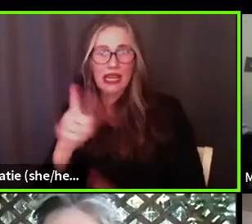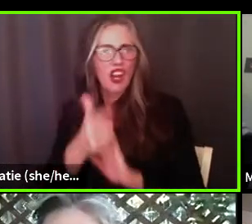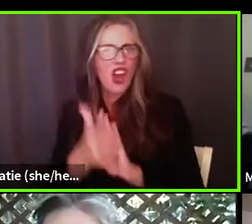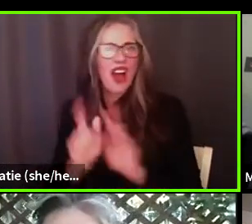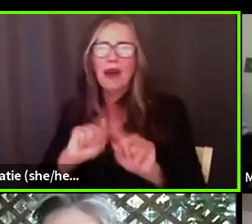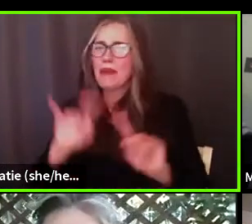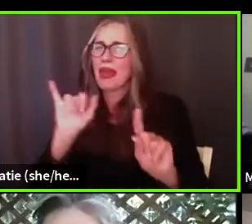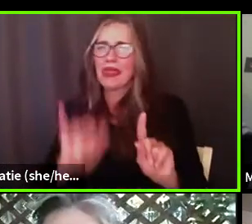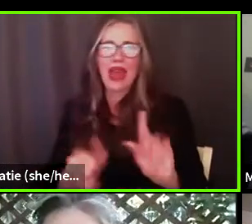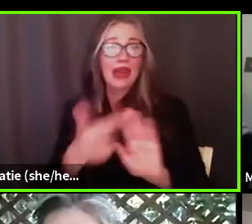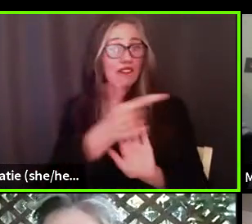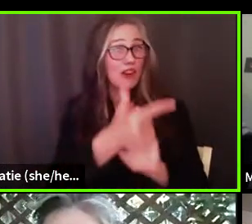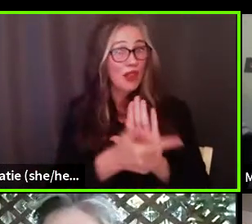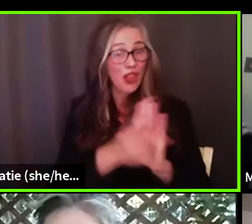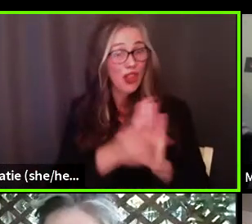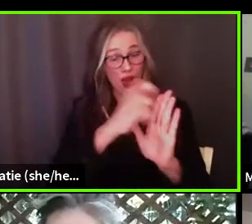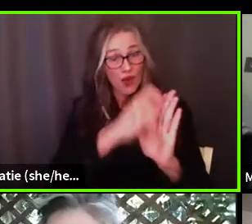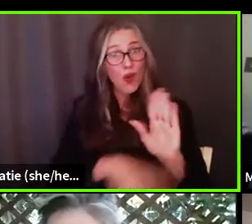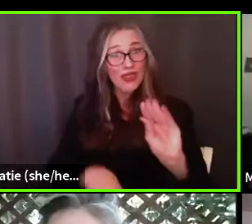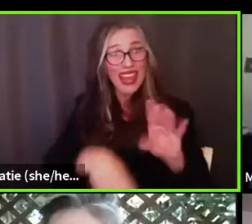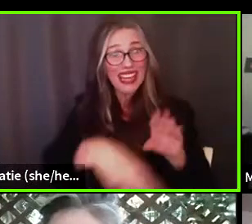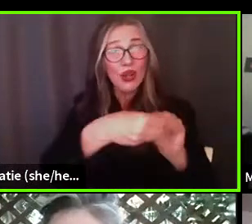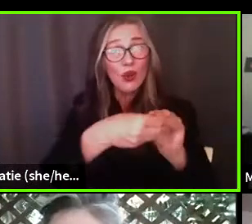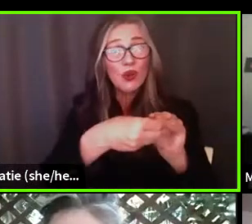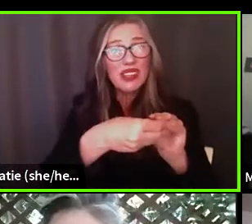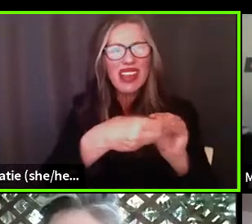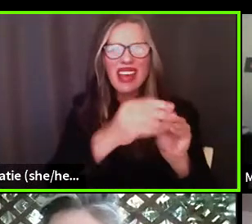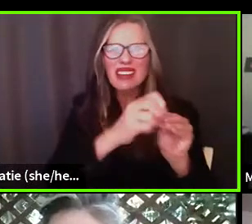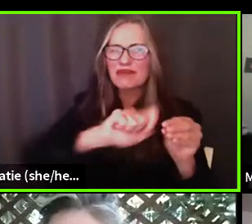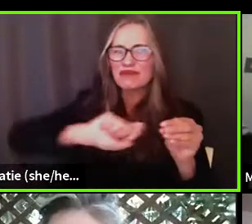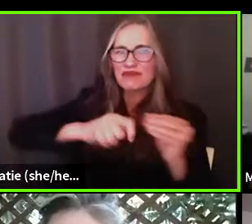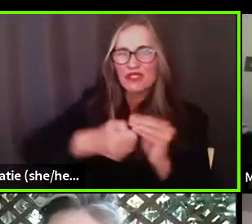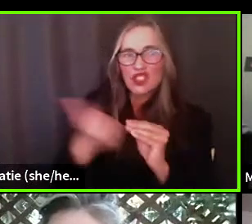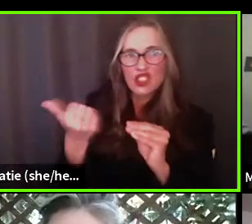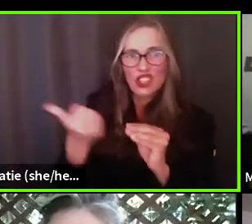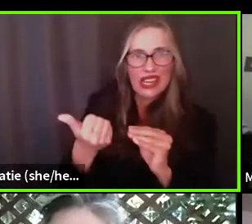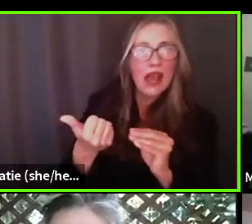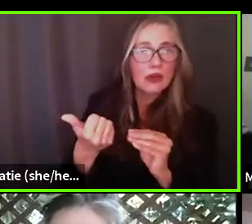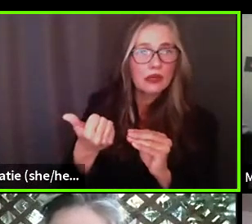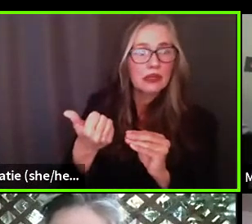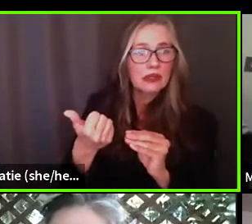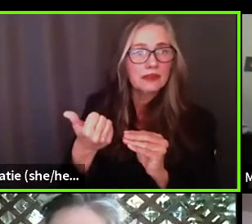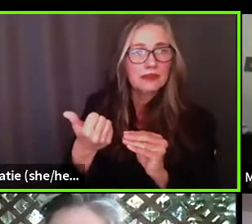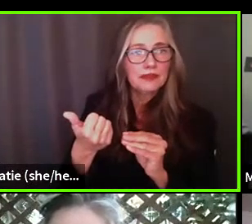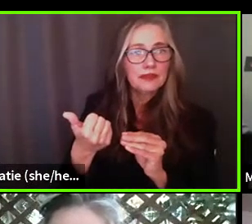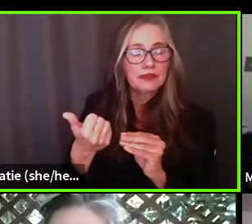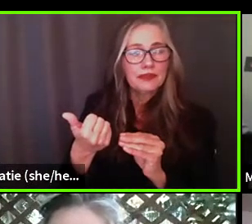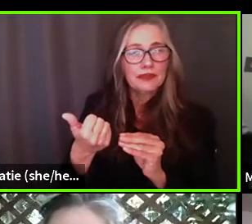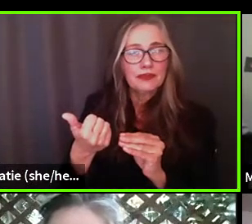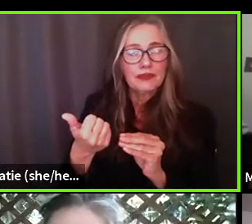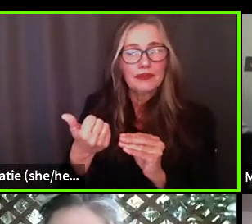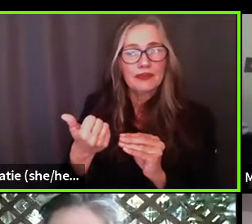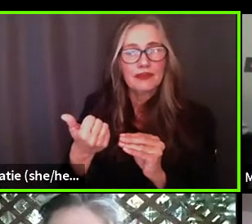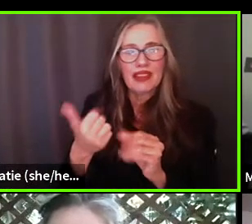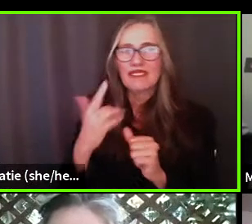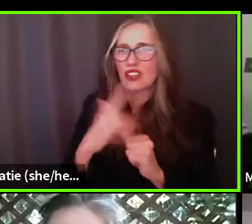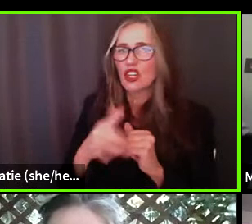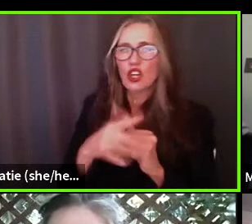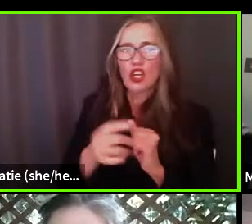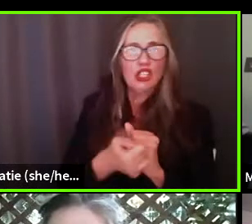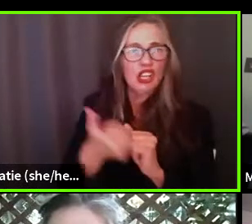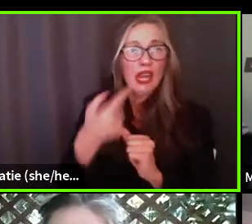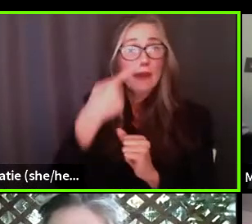early on um in recognition that the education um the the teachers